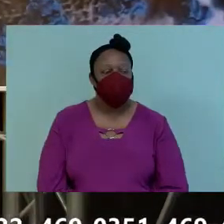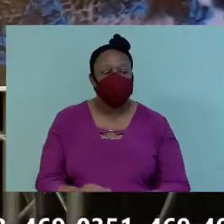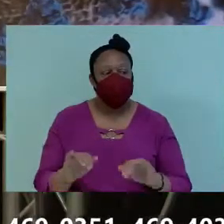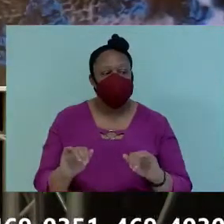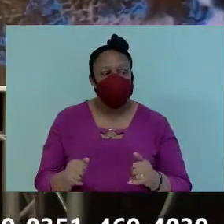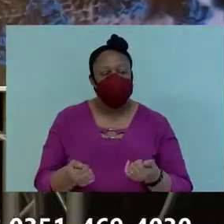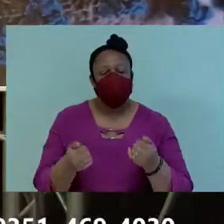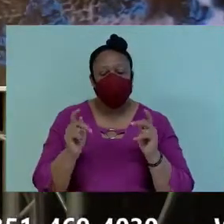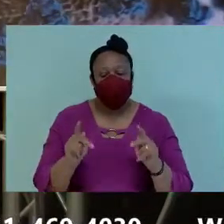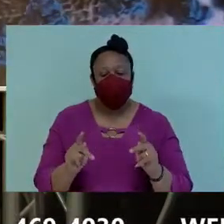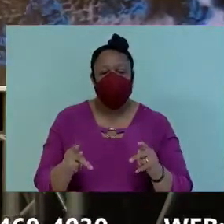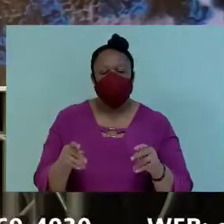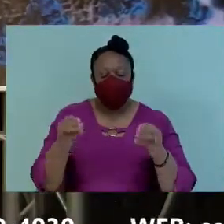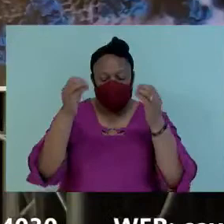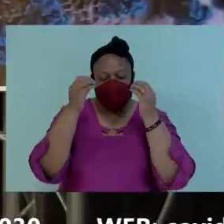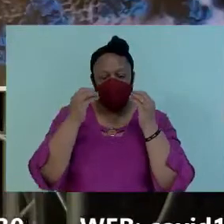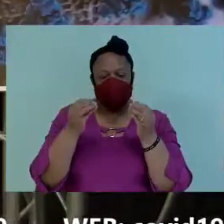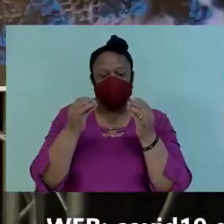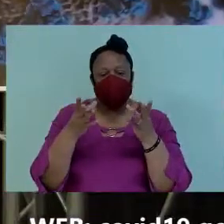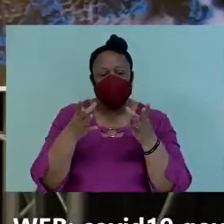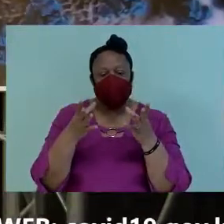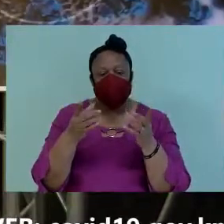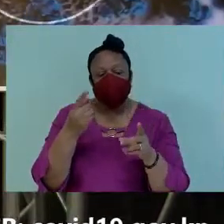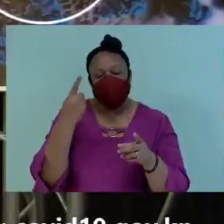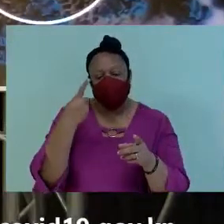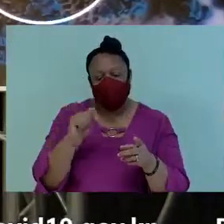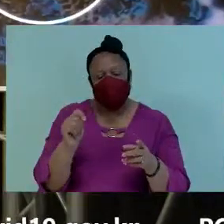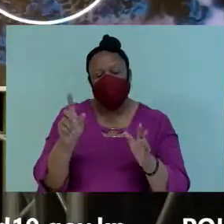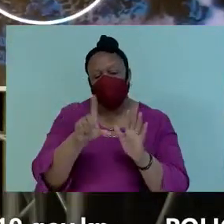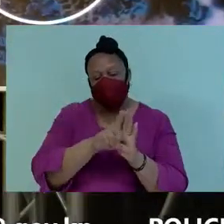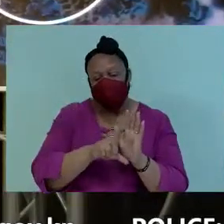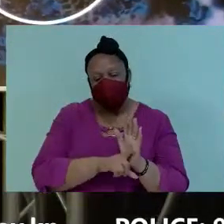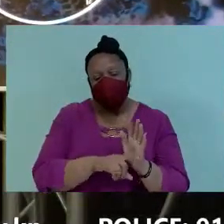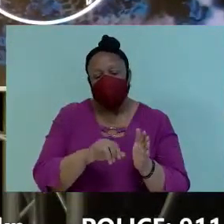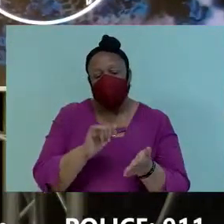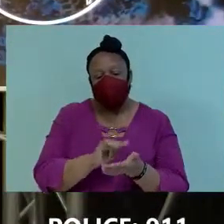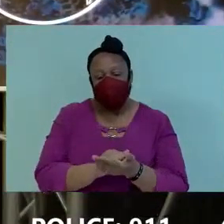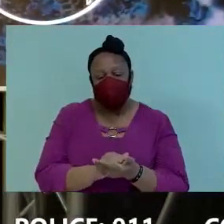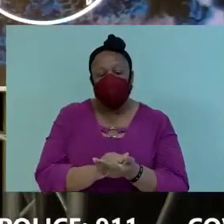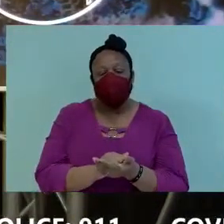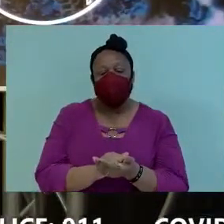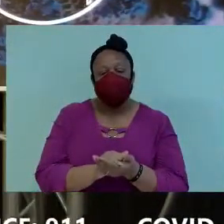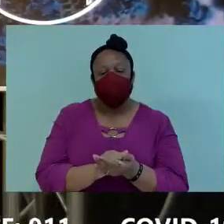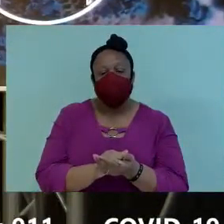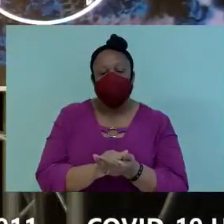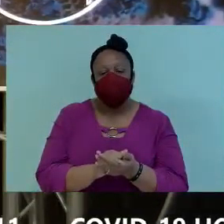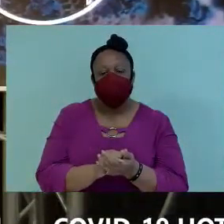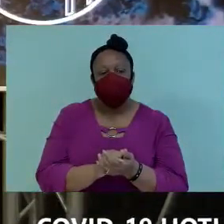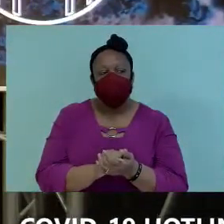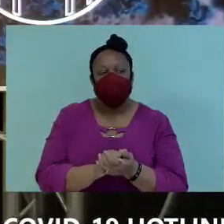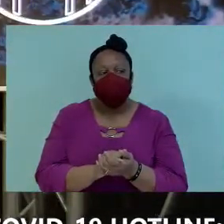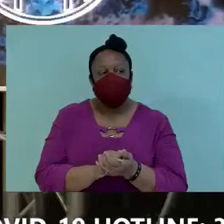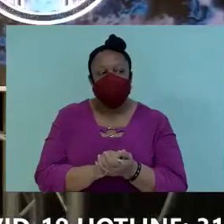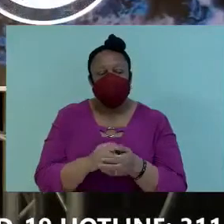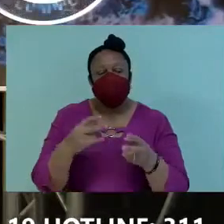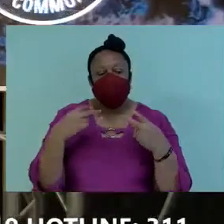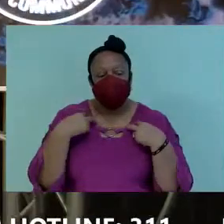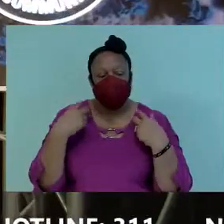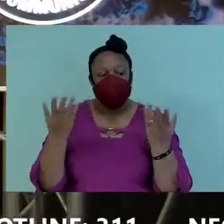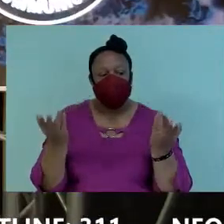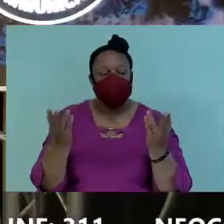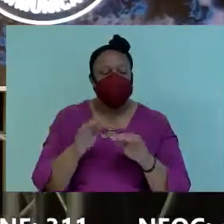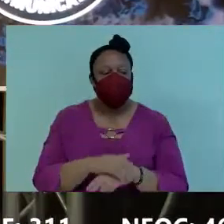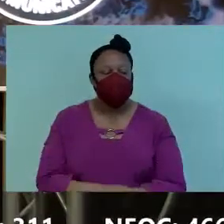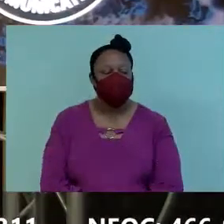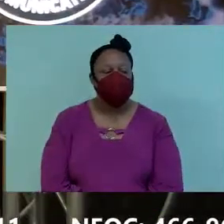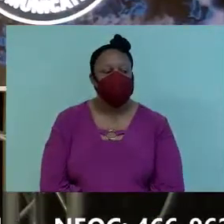are abiding by the regulations of the state of emergency.